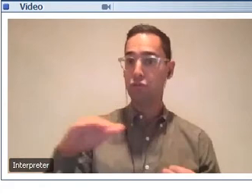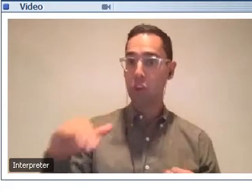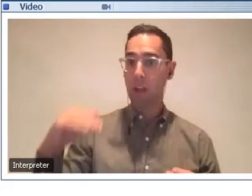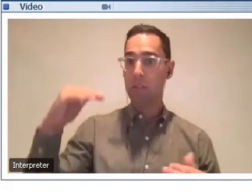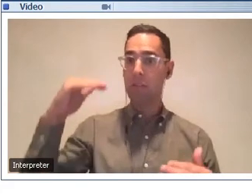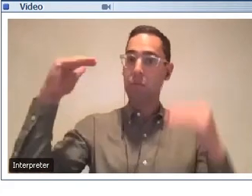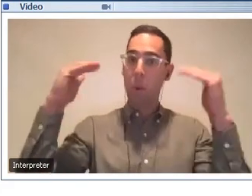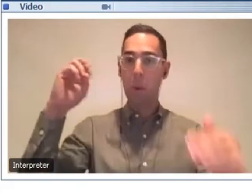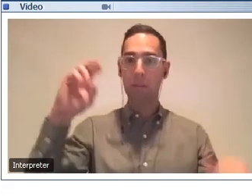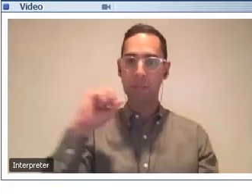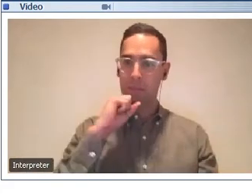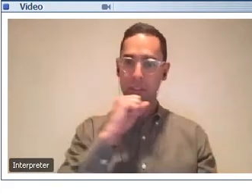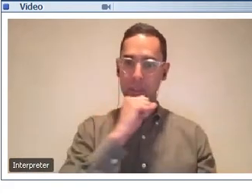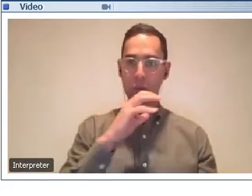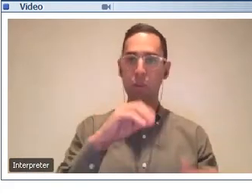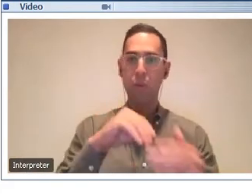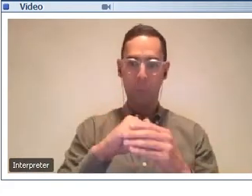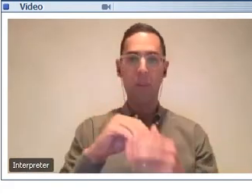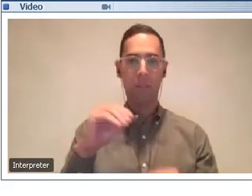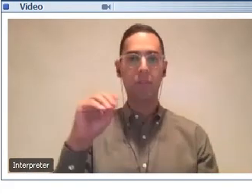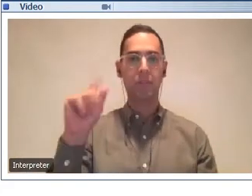though seniors make up the